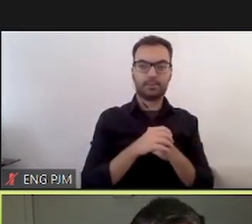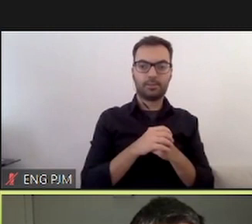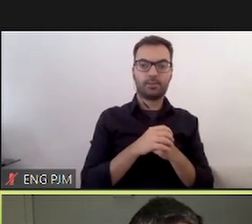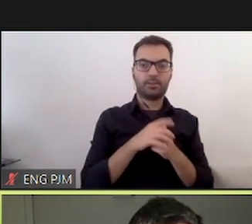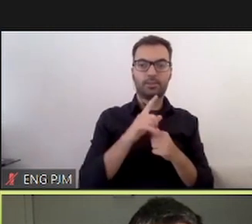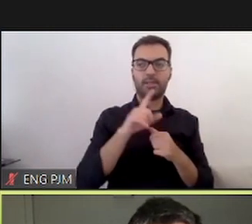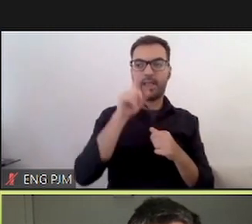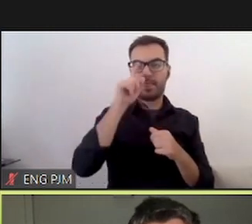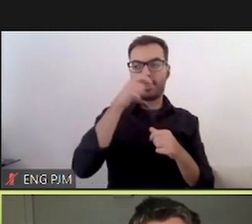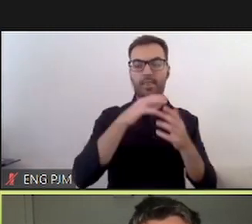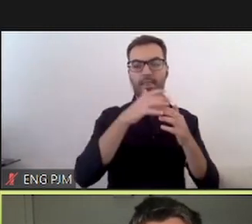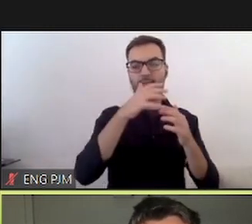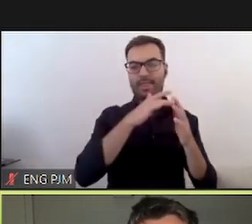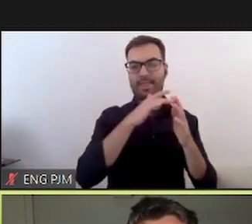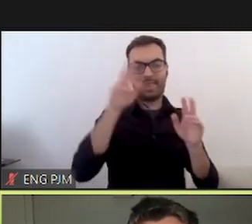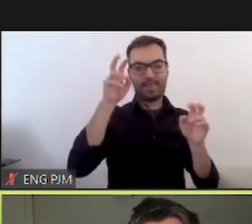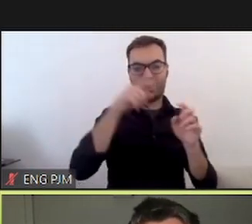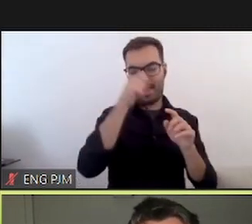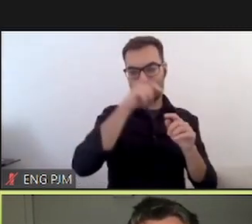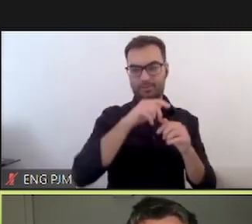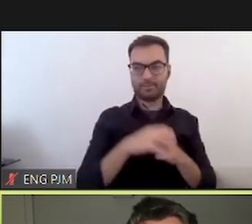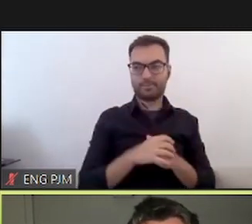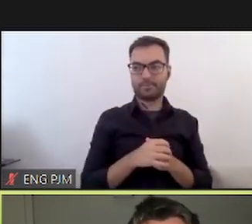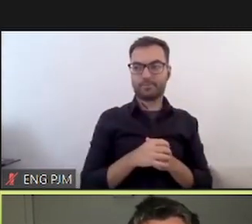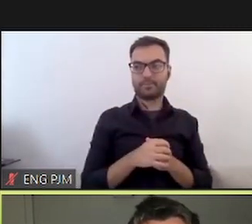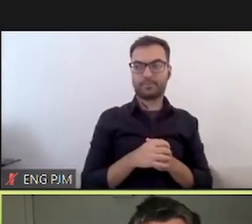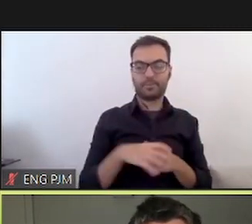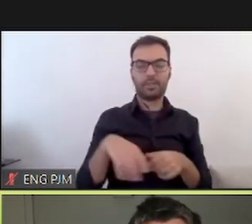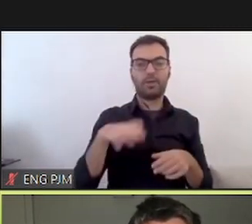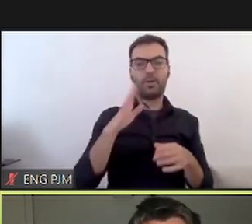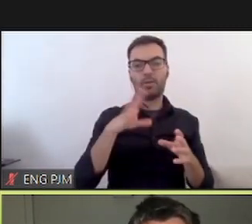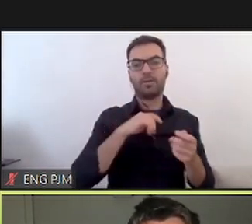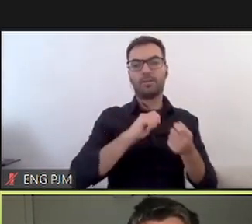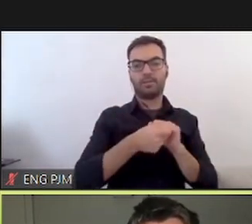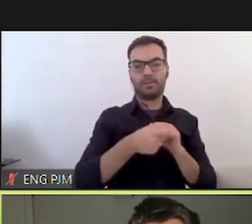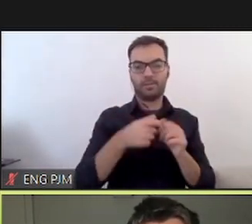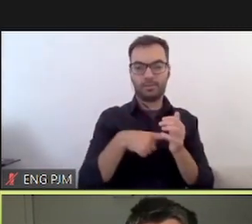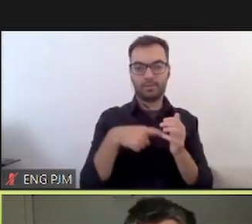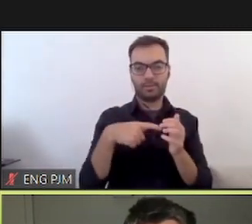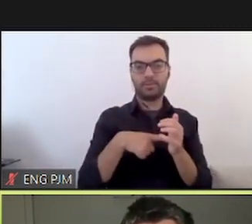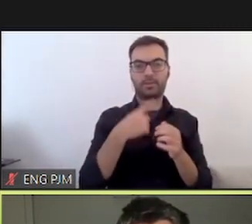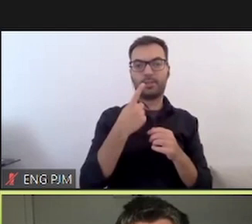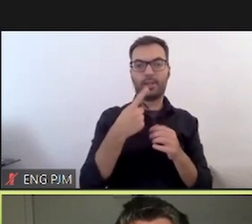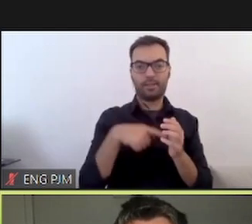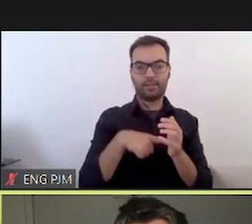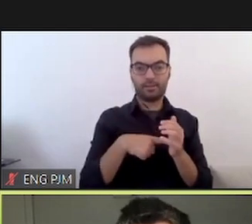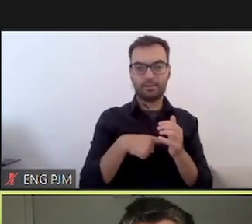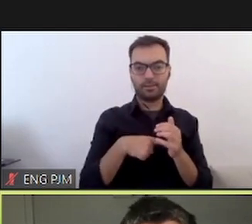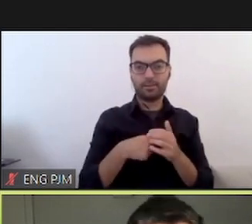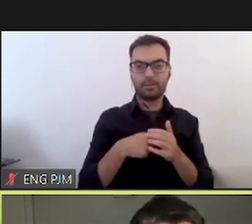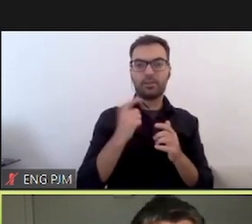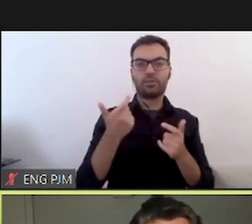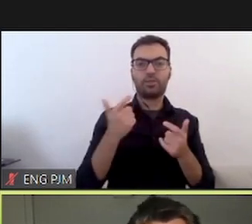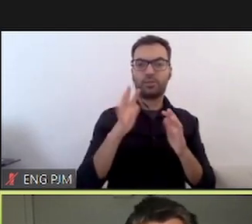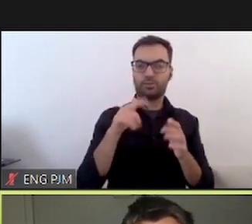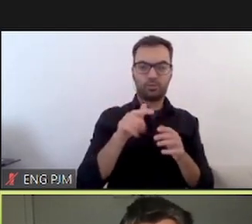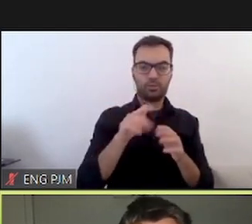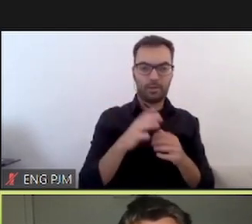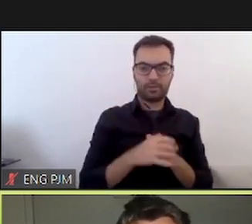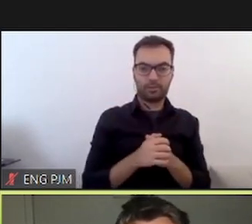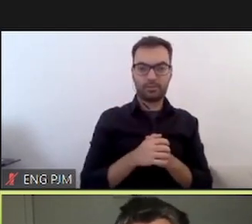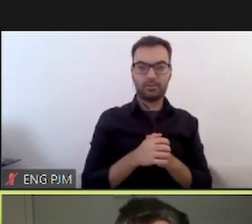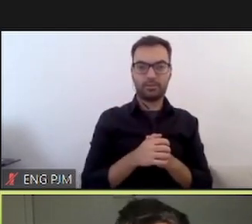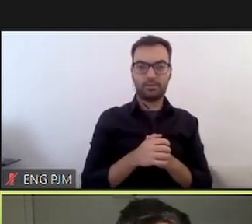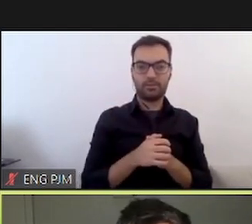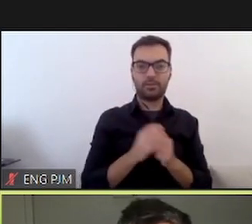this element. And then we can jump and we can see, okay, so for this 1, 1, so something is wrong here. So let's